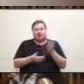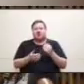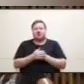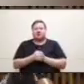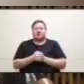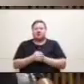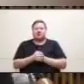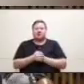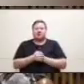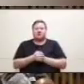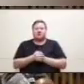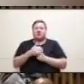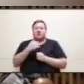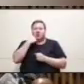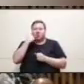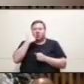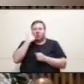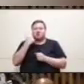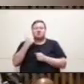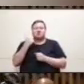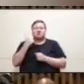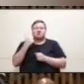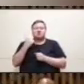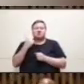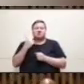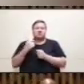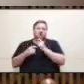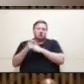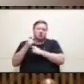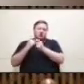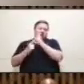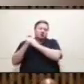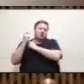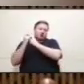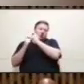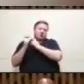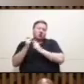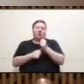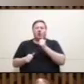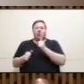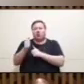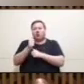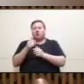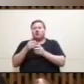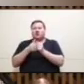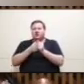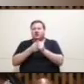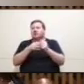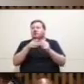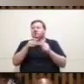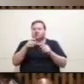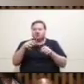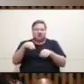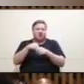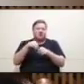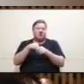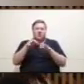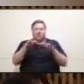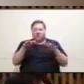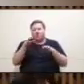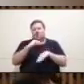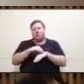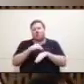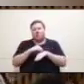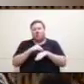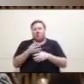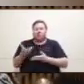for our tribal authorities, and we are supporting it, the tribal authorities. We want the land to go back to our people, and we'll definitely furthermore engage with